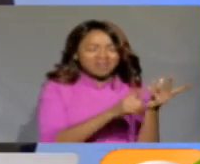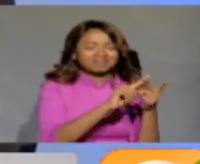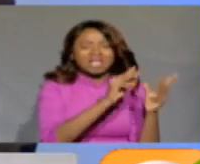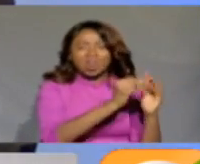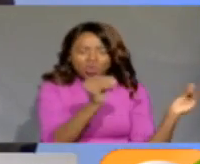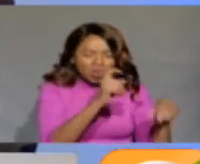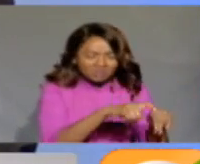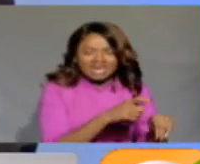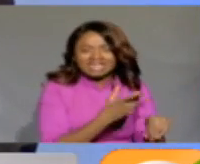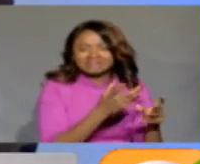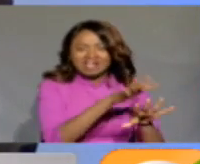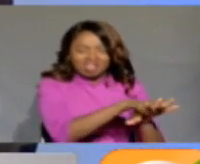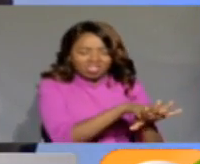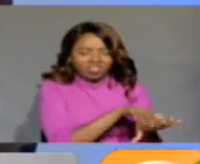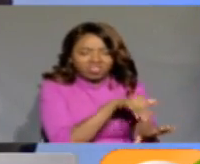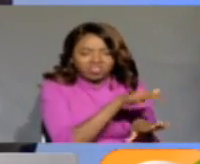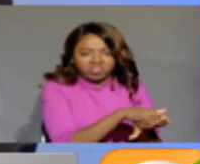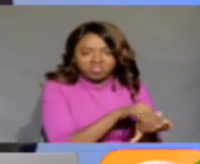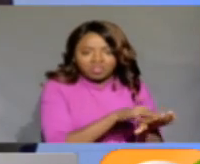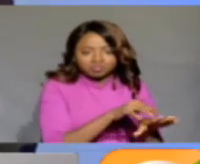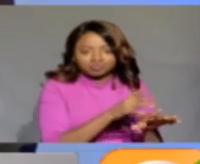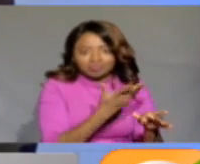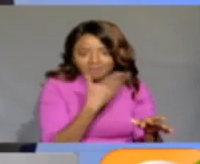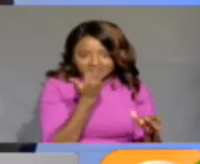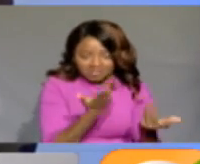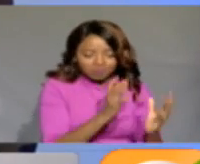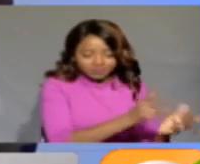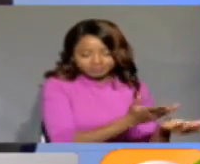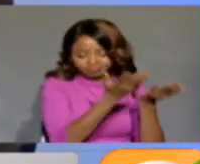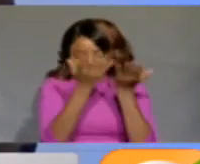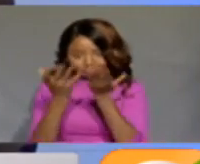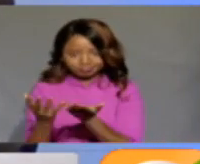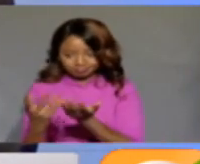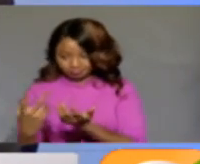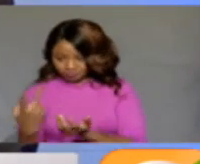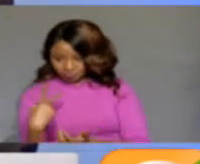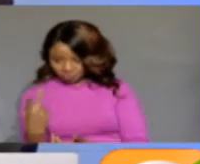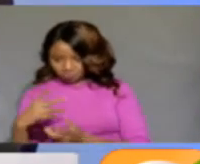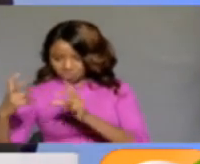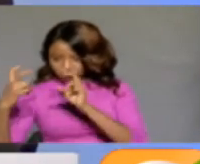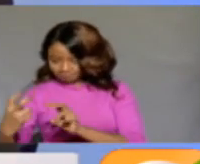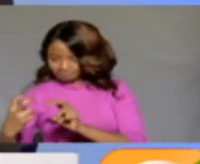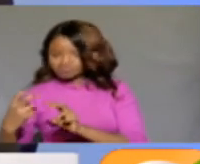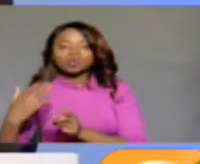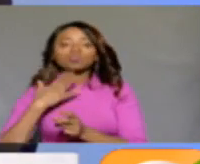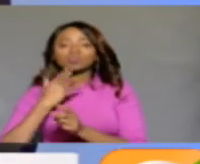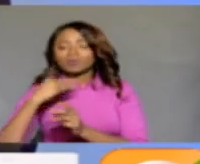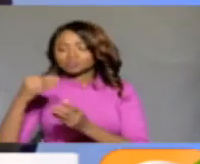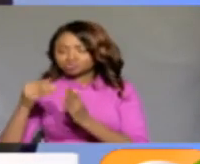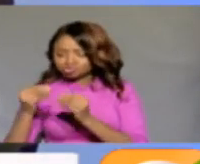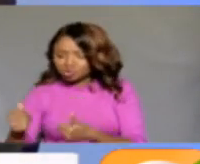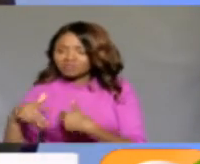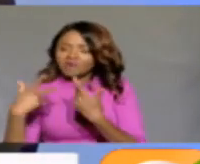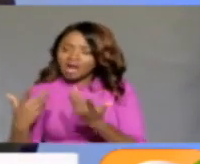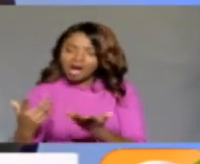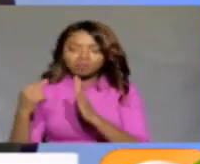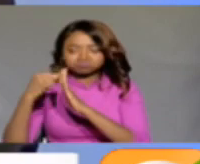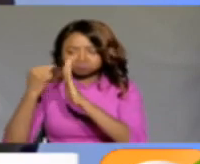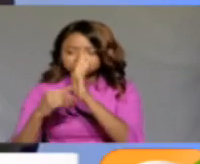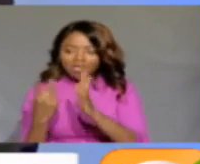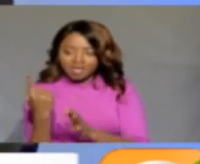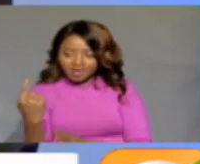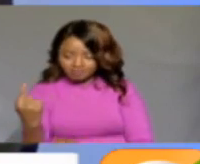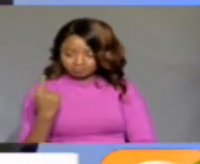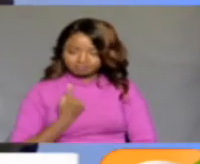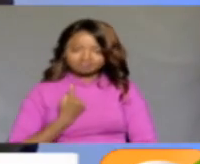long, there are delays. So if you are able to sit down between the two of you and agree that this is how you want your case to end, and every one